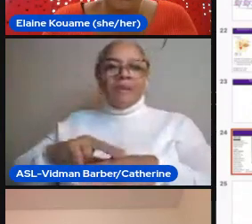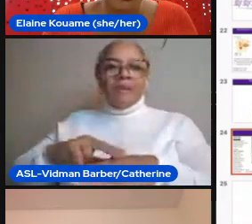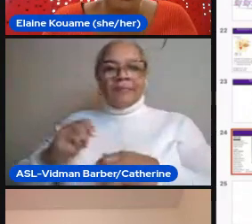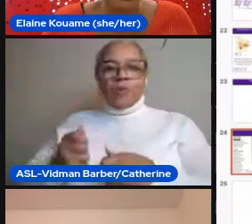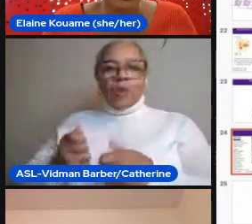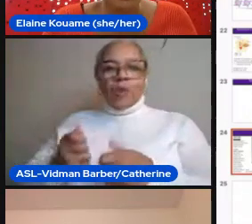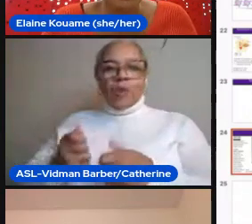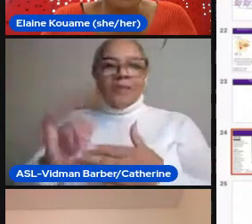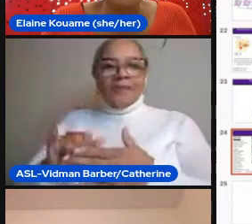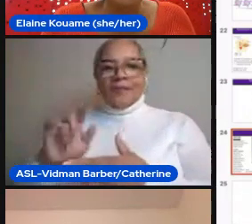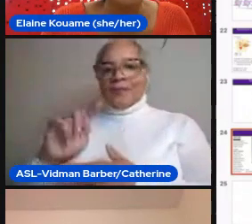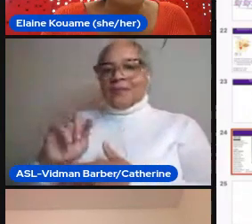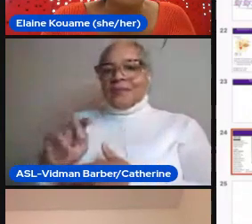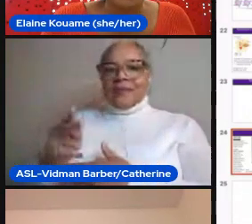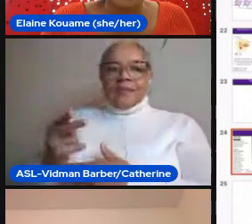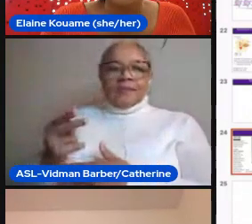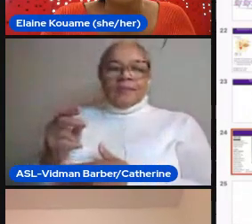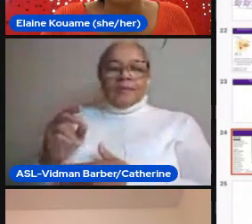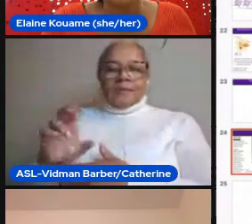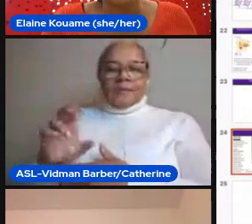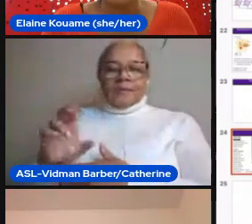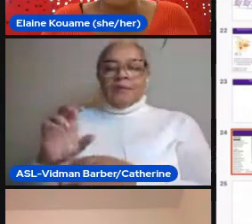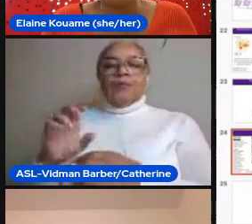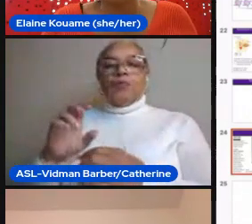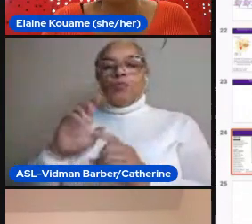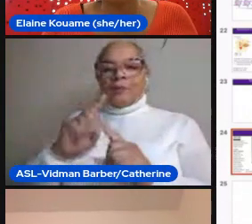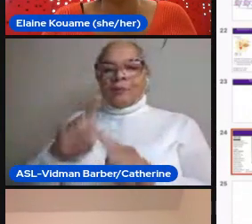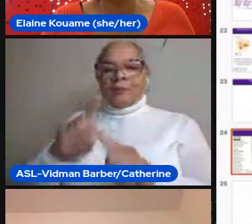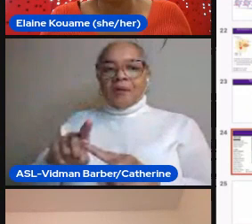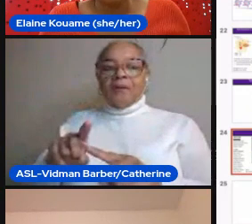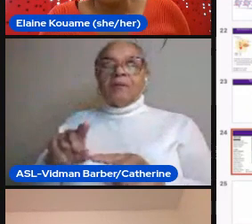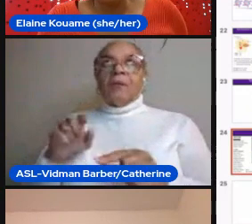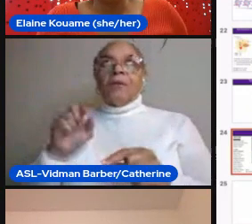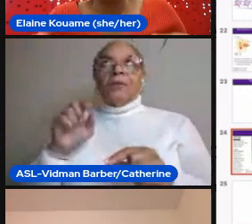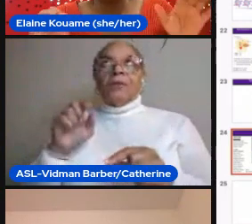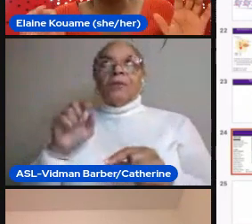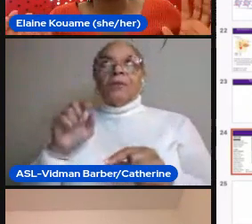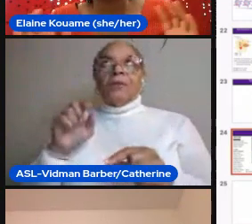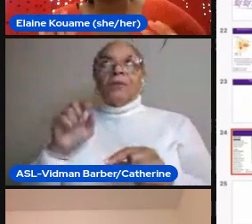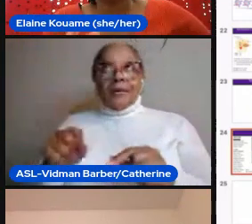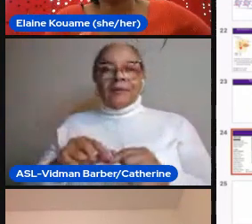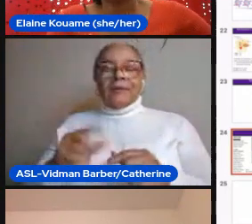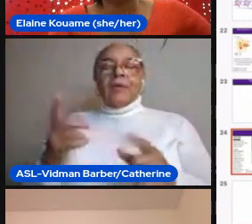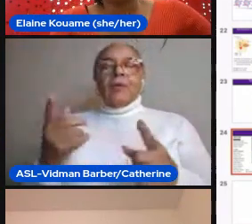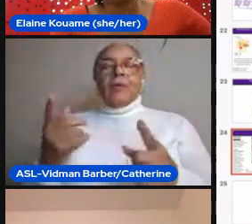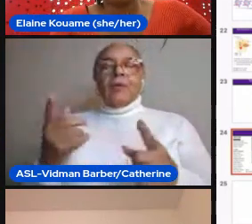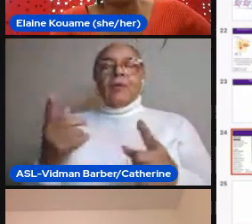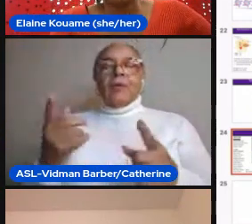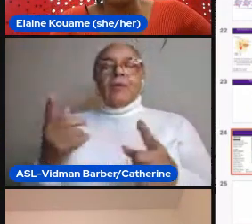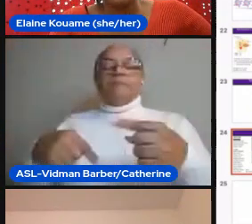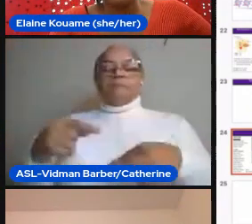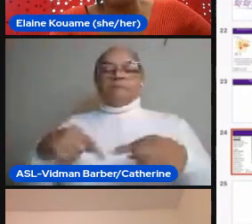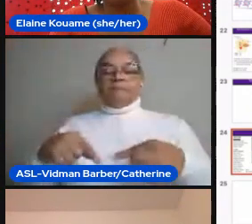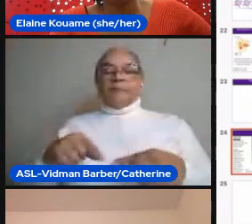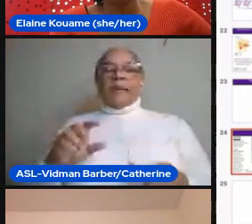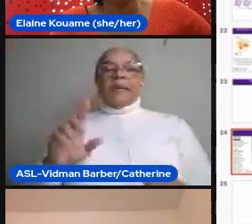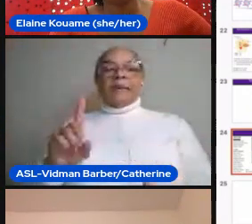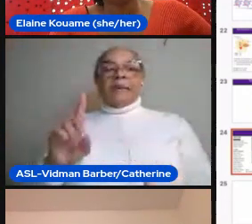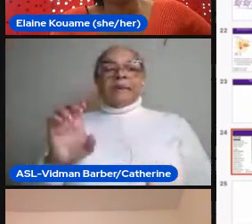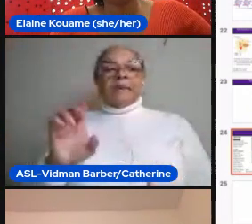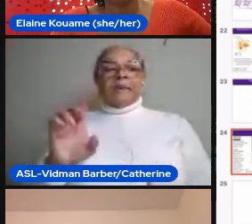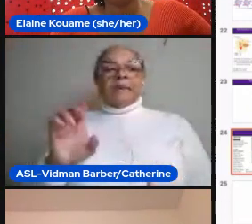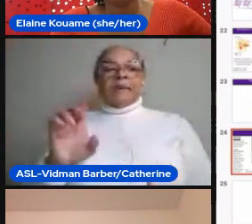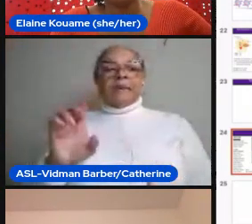Th1 response. So in this case, yeah. So let me take a step back. So we have the DC1s. When